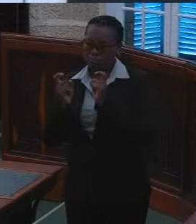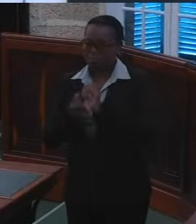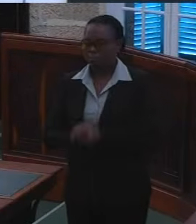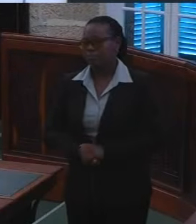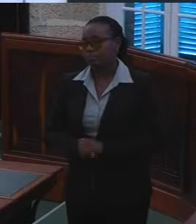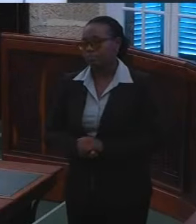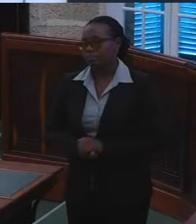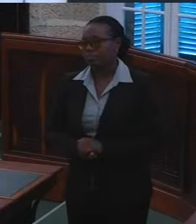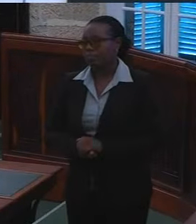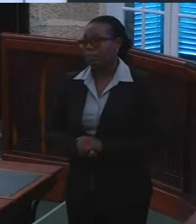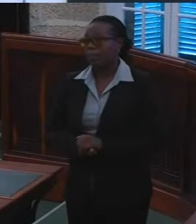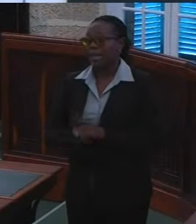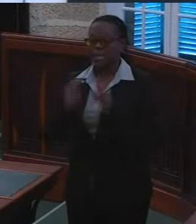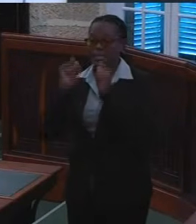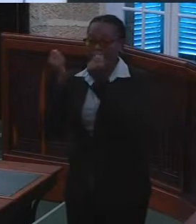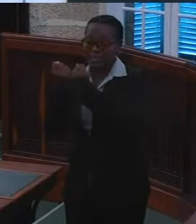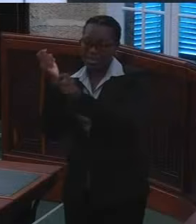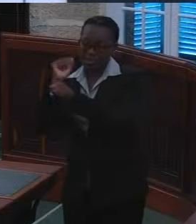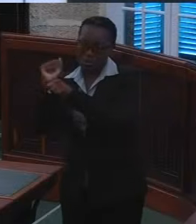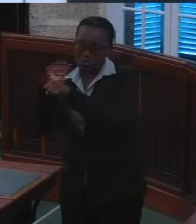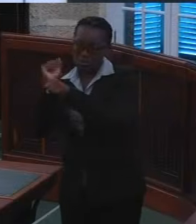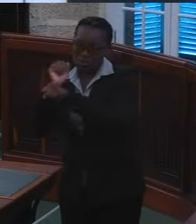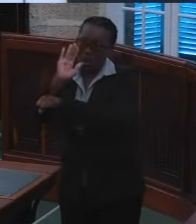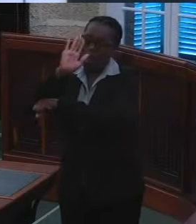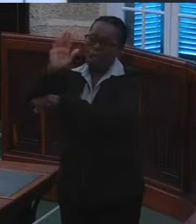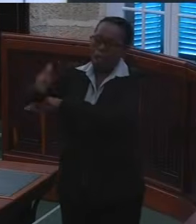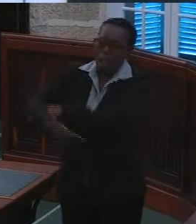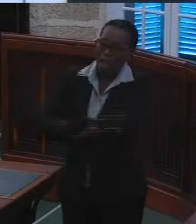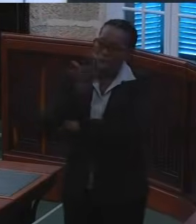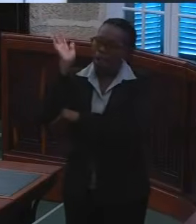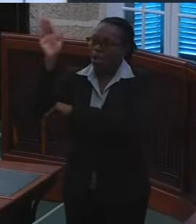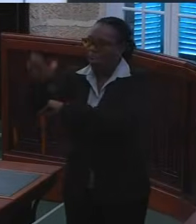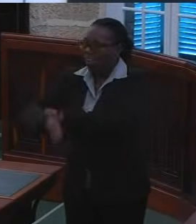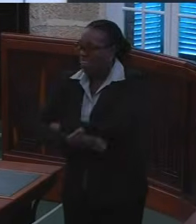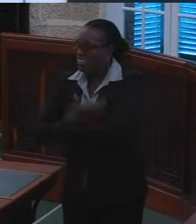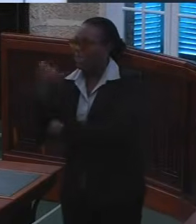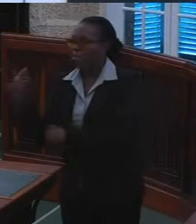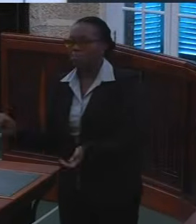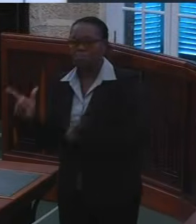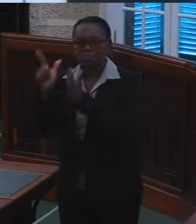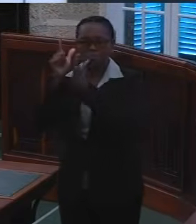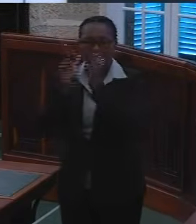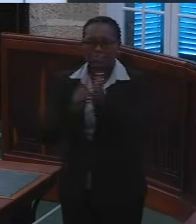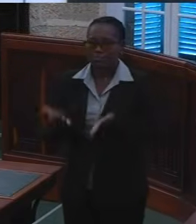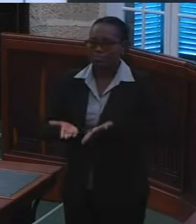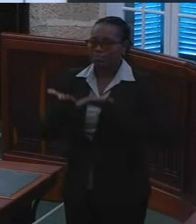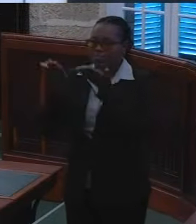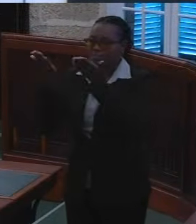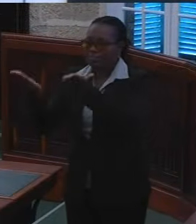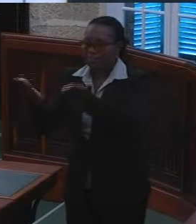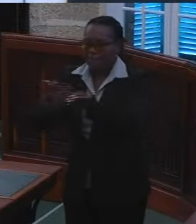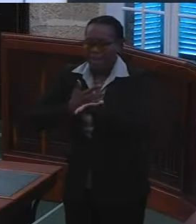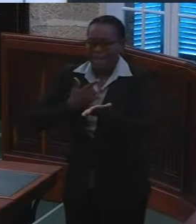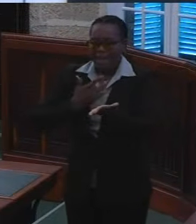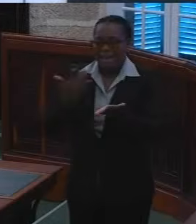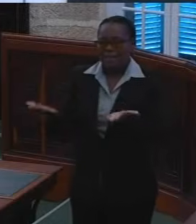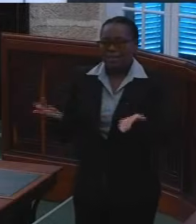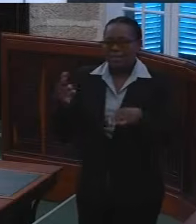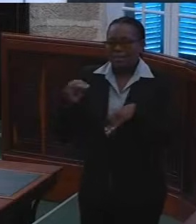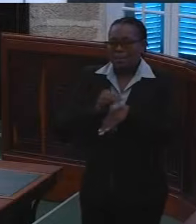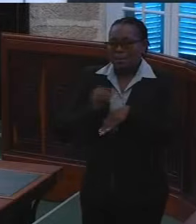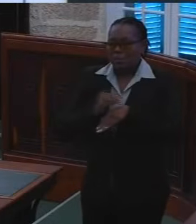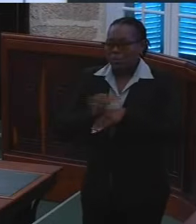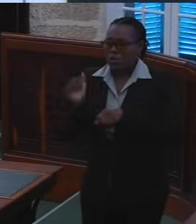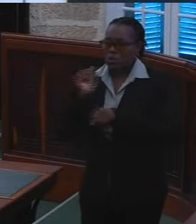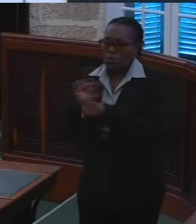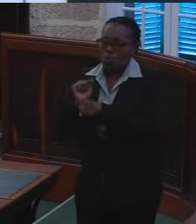We worked as a team, sir, night and day, on a number of pieces of legislation. I feel as if this ministry has done such good